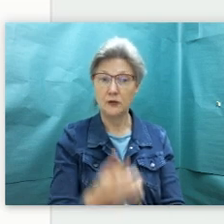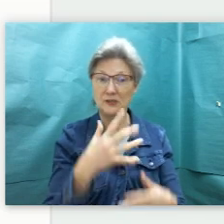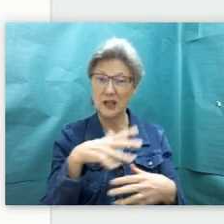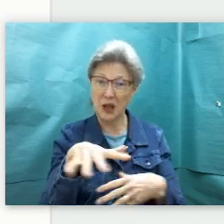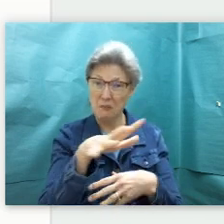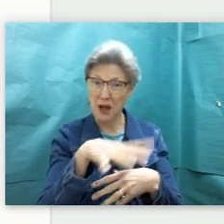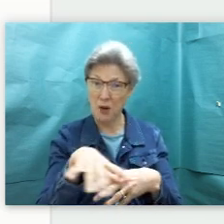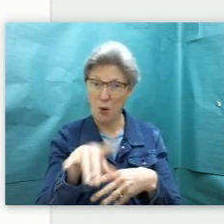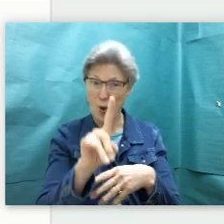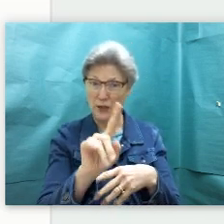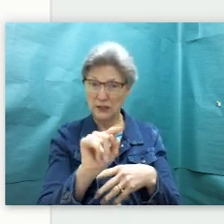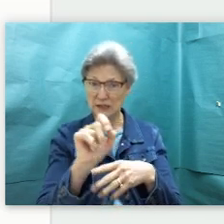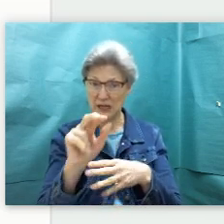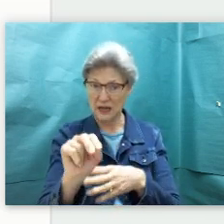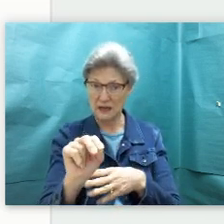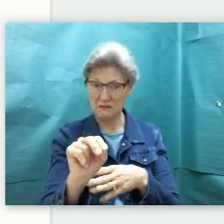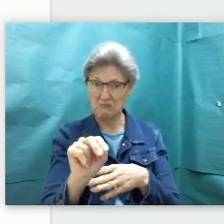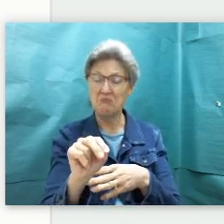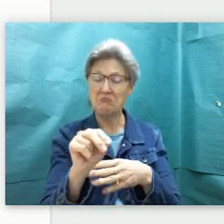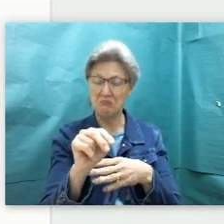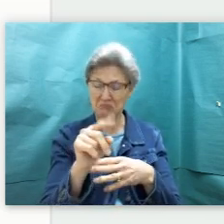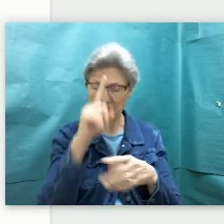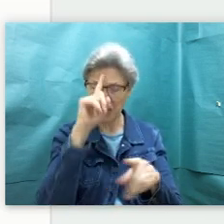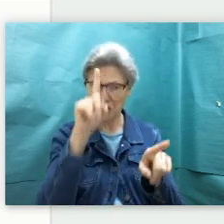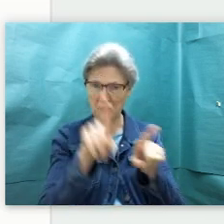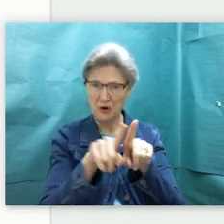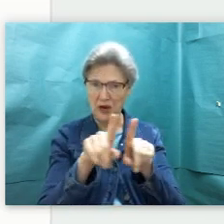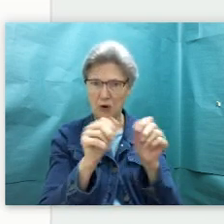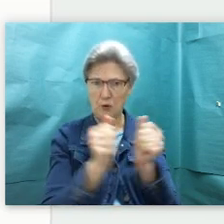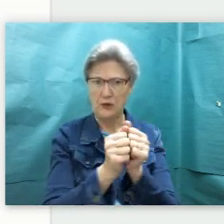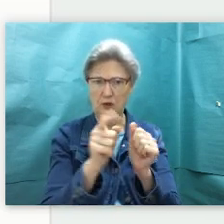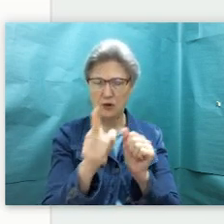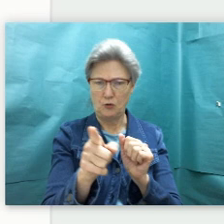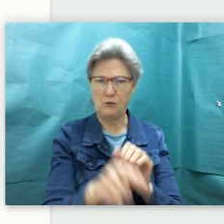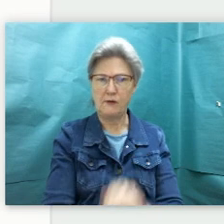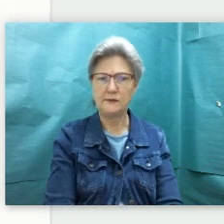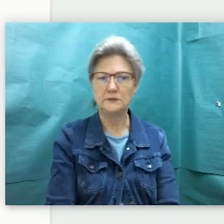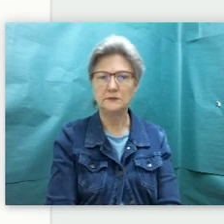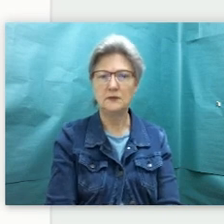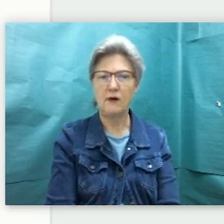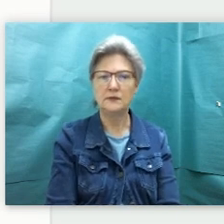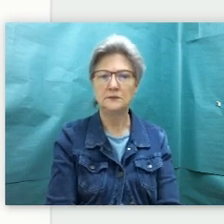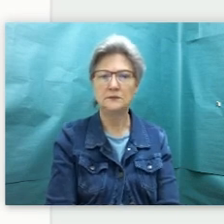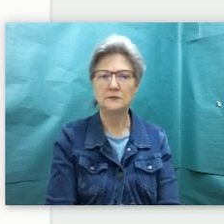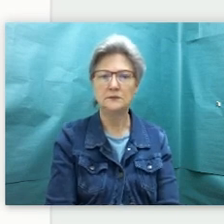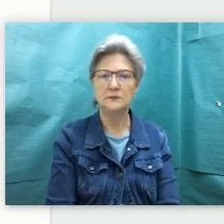about 1 ton, I would 100% agree with you.